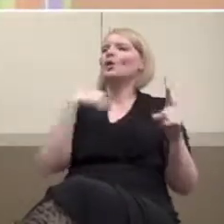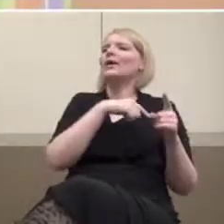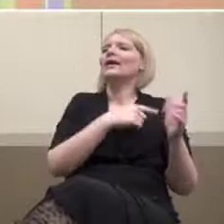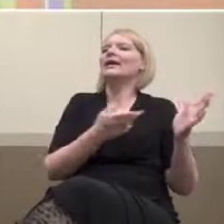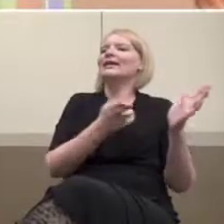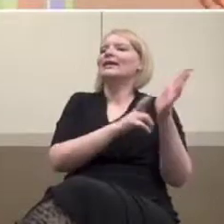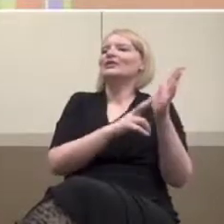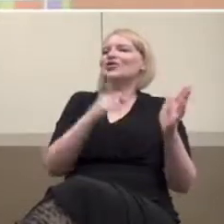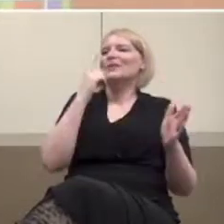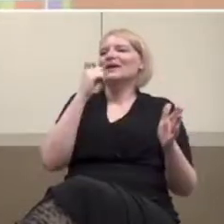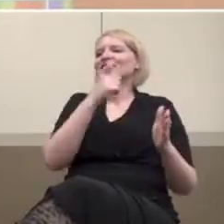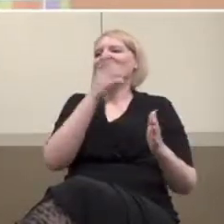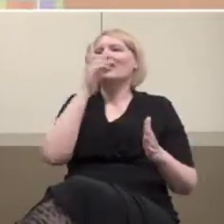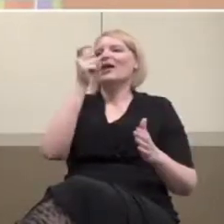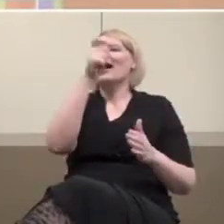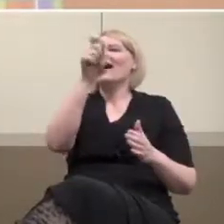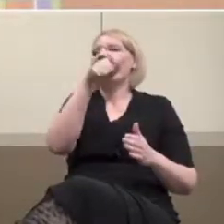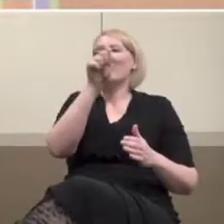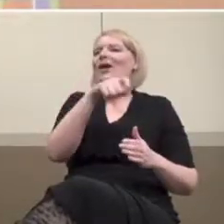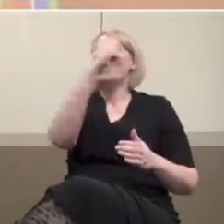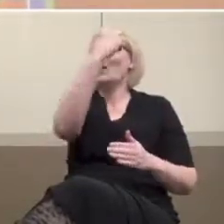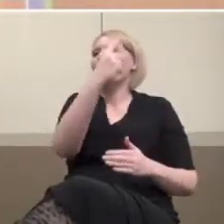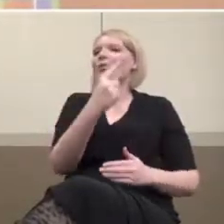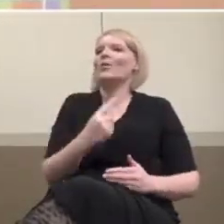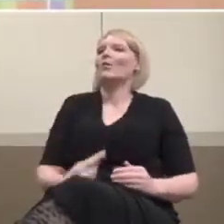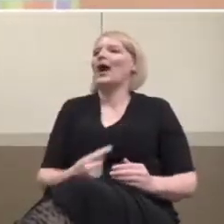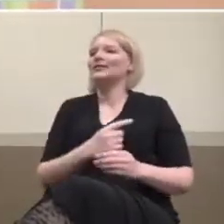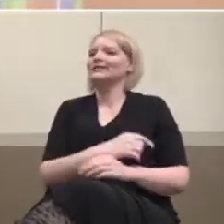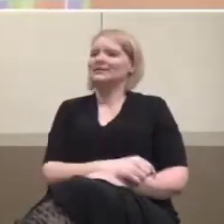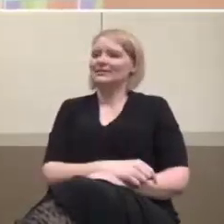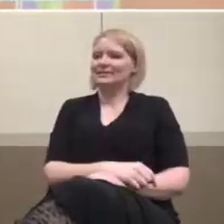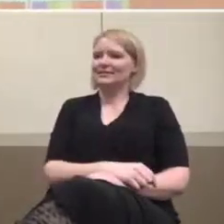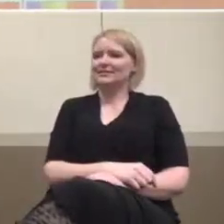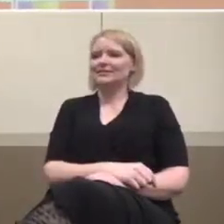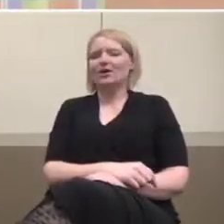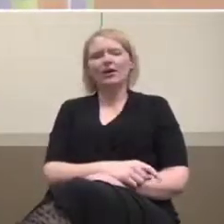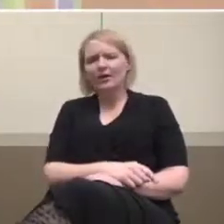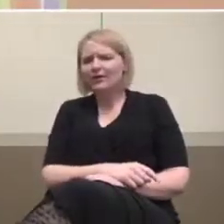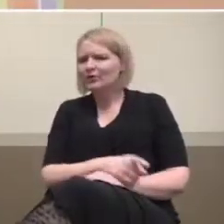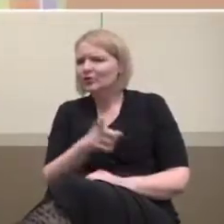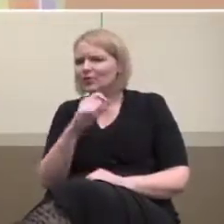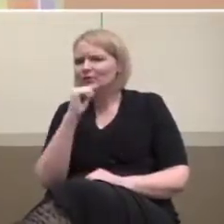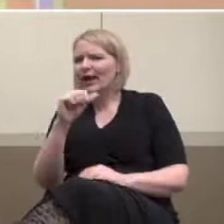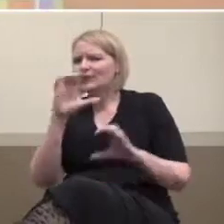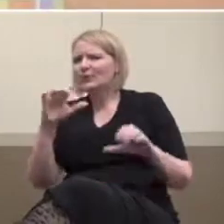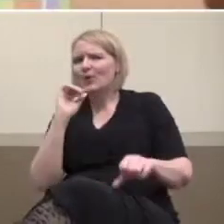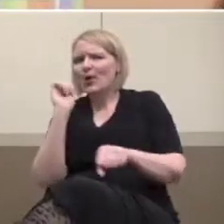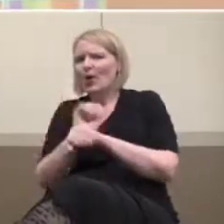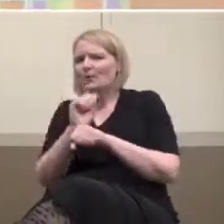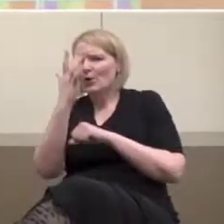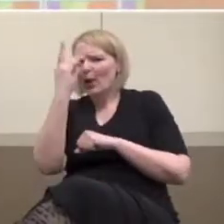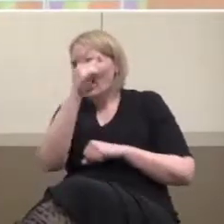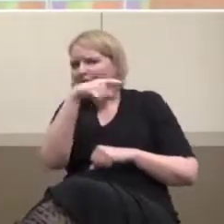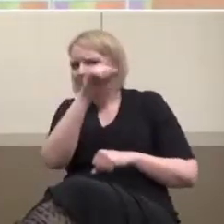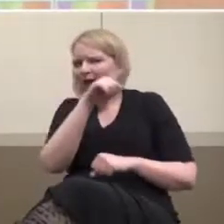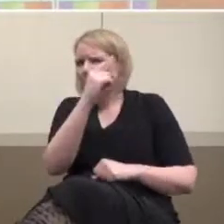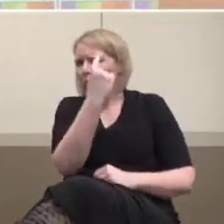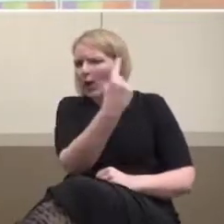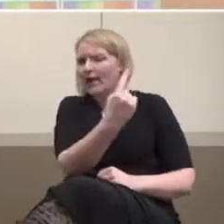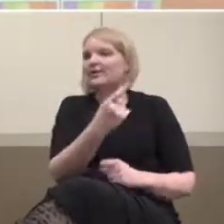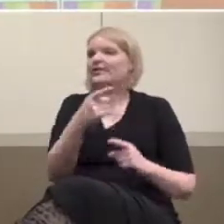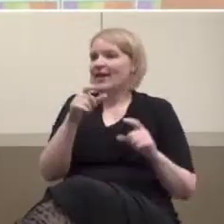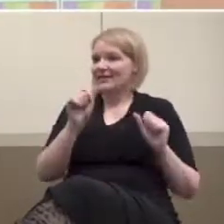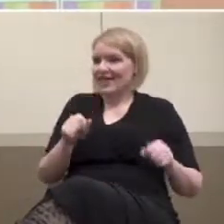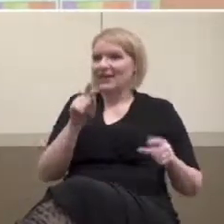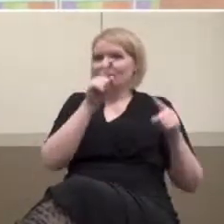1, 1, and then, but wait, you didn't do your homework, so why do you have a 1? So if they want to circle it, that's fine, but it has to